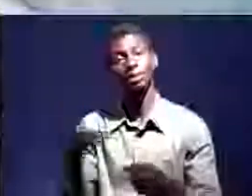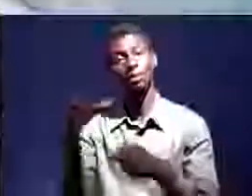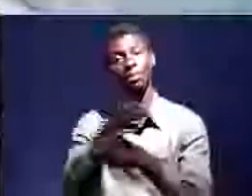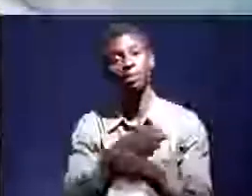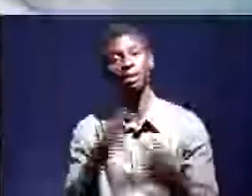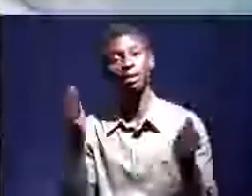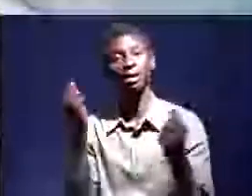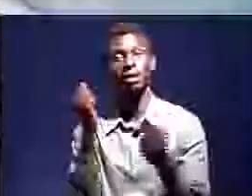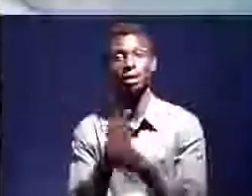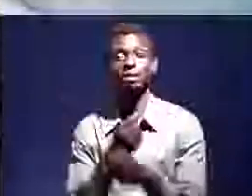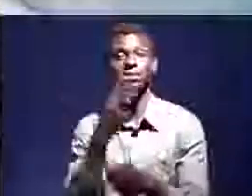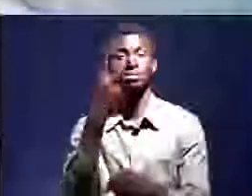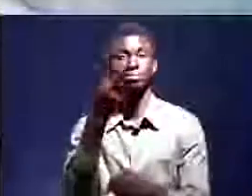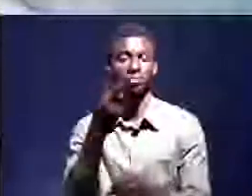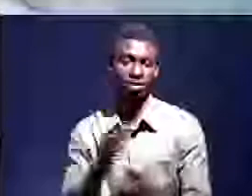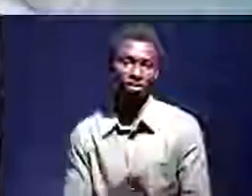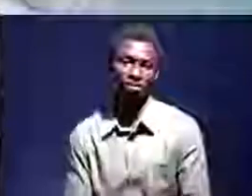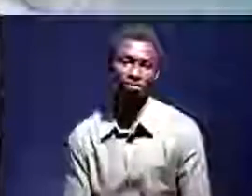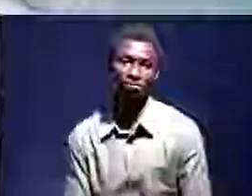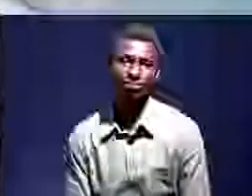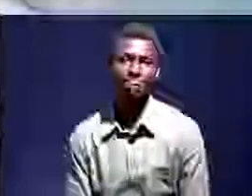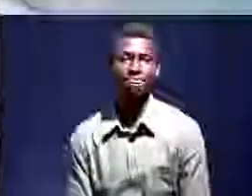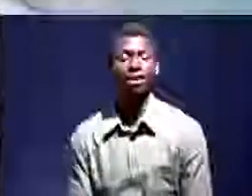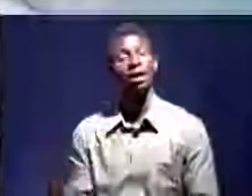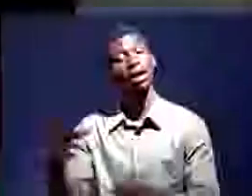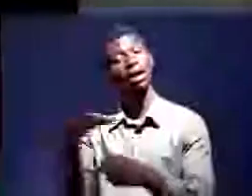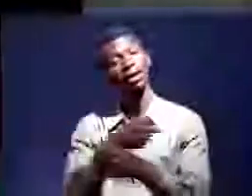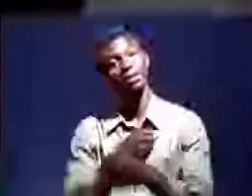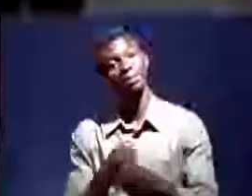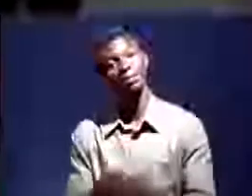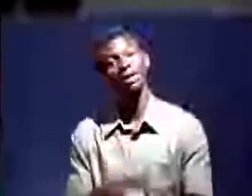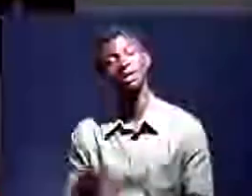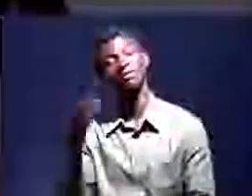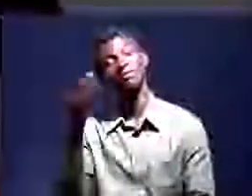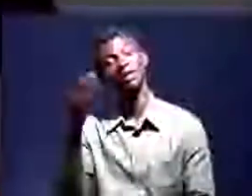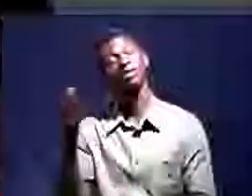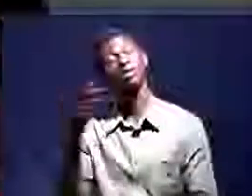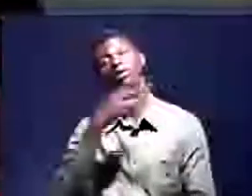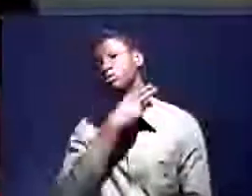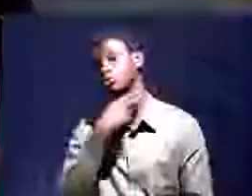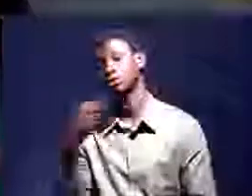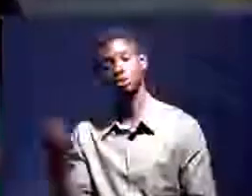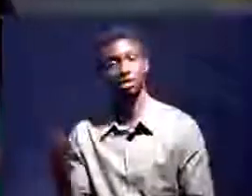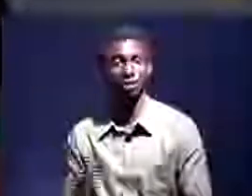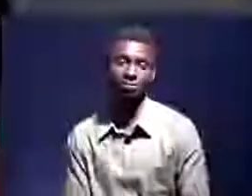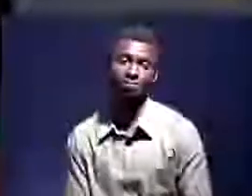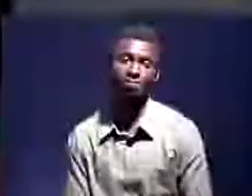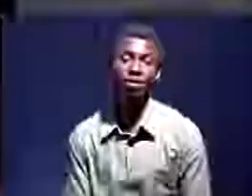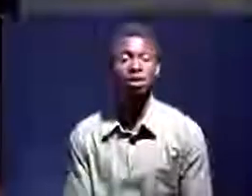He would make enough money to pay his college tuition.